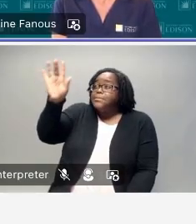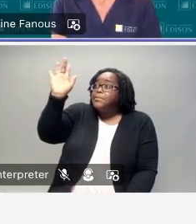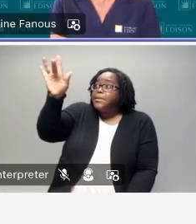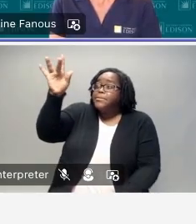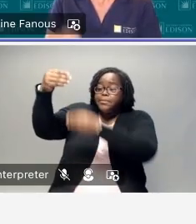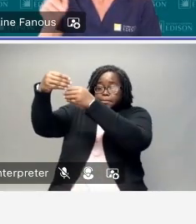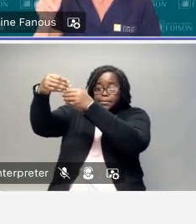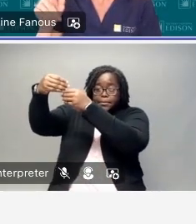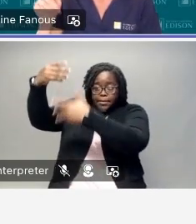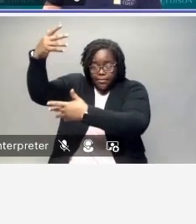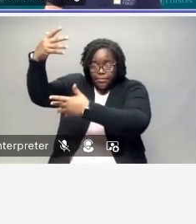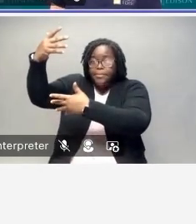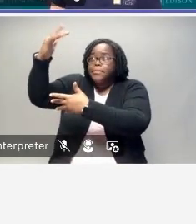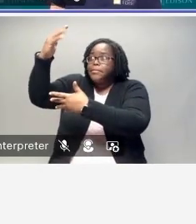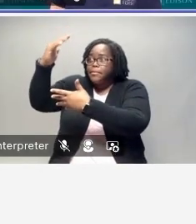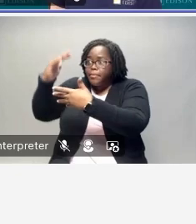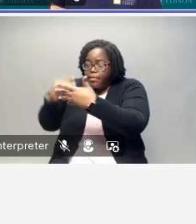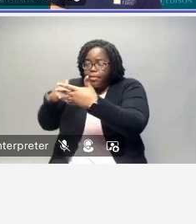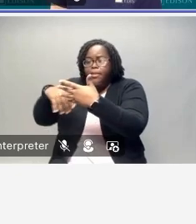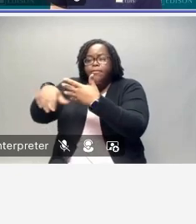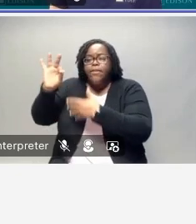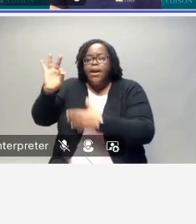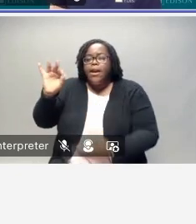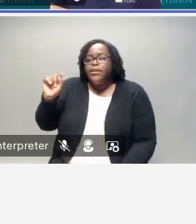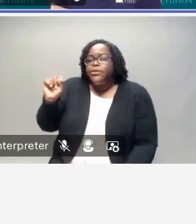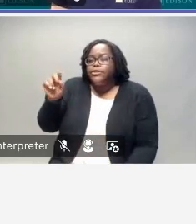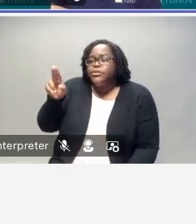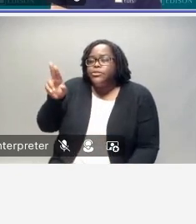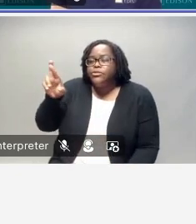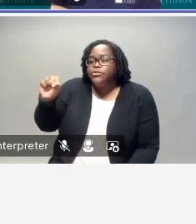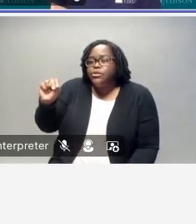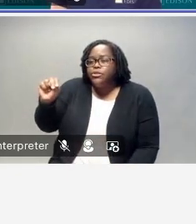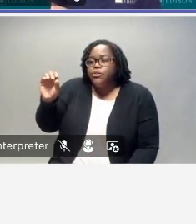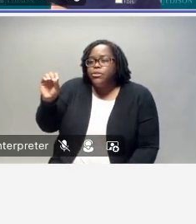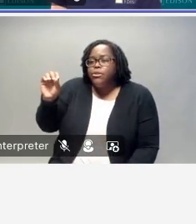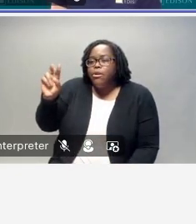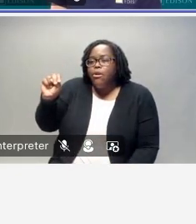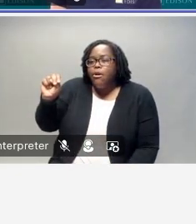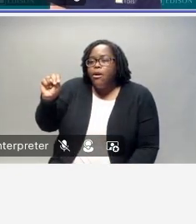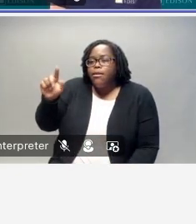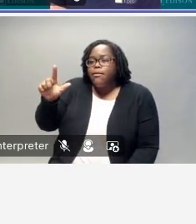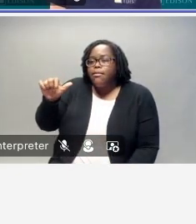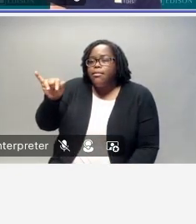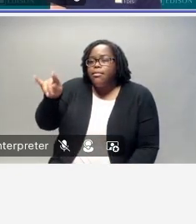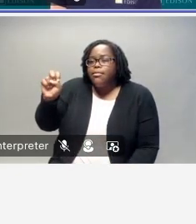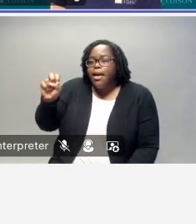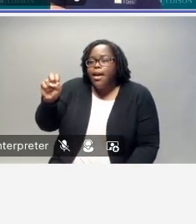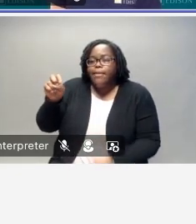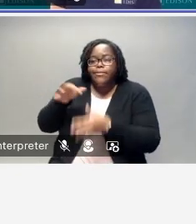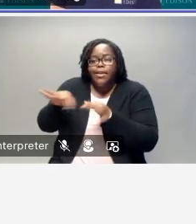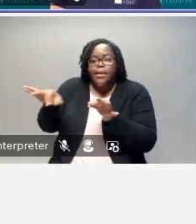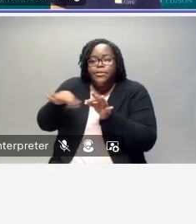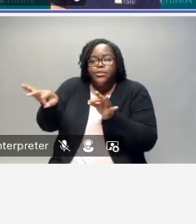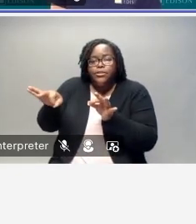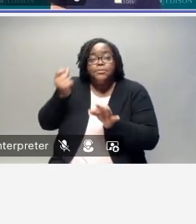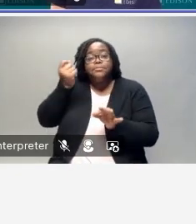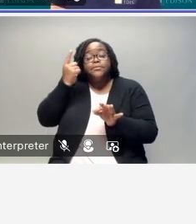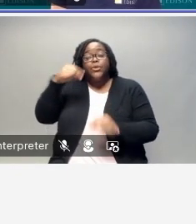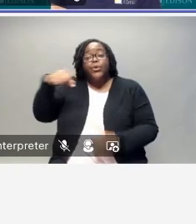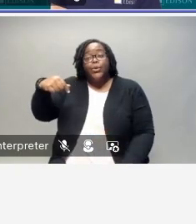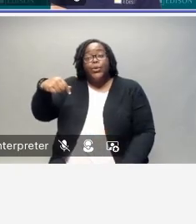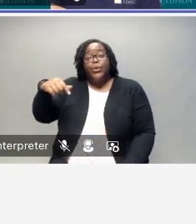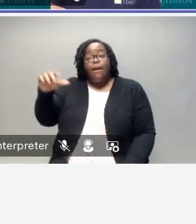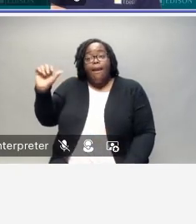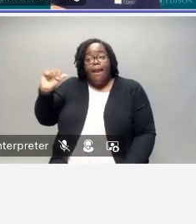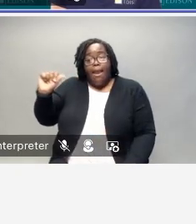toolbar, and then in that drop-down menu, you can select Turn on Live Captions. Please note that the Q&A feature is going to